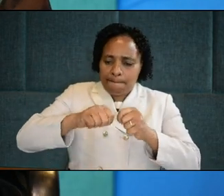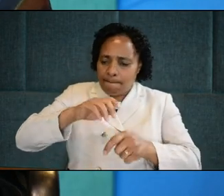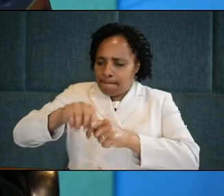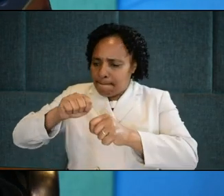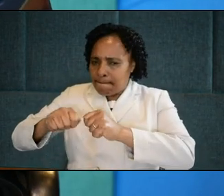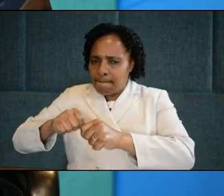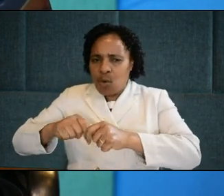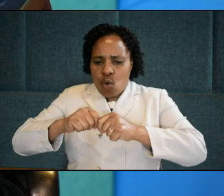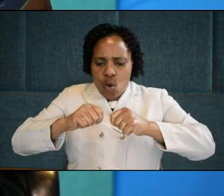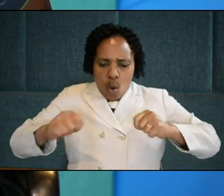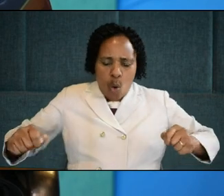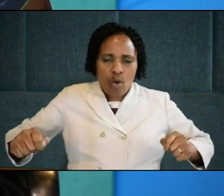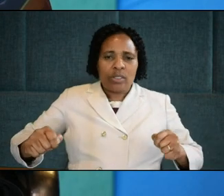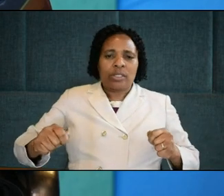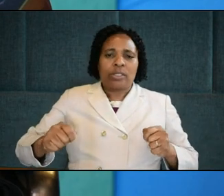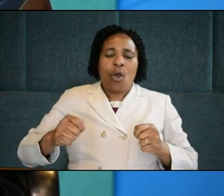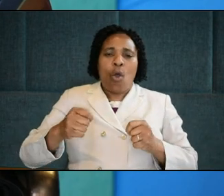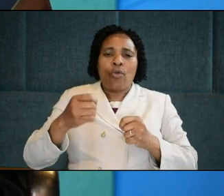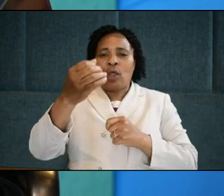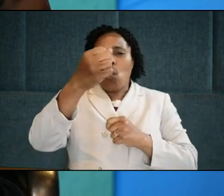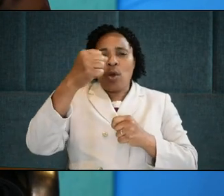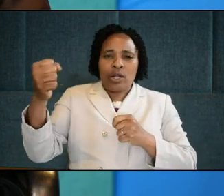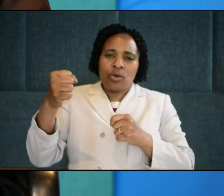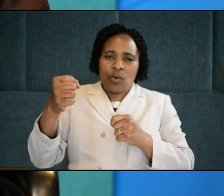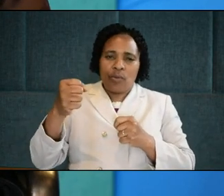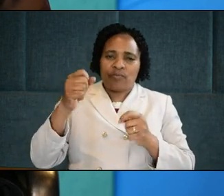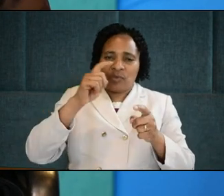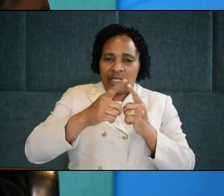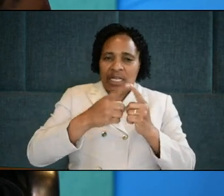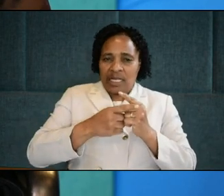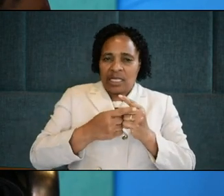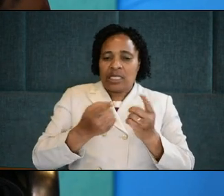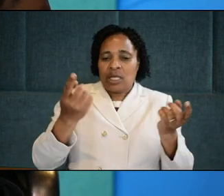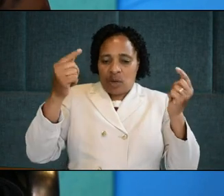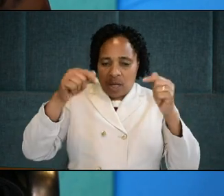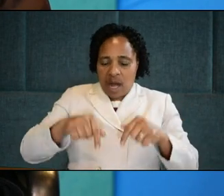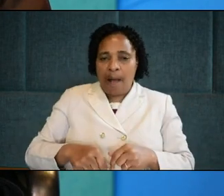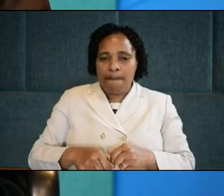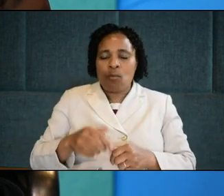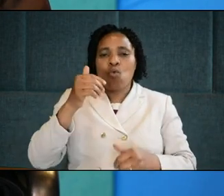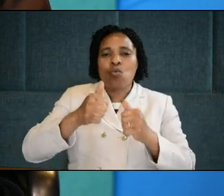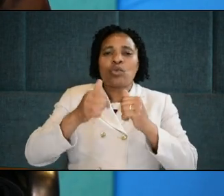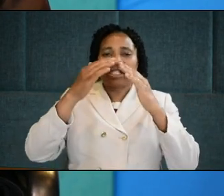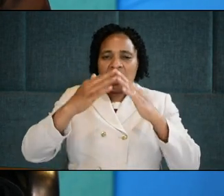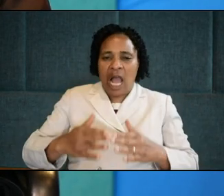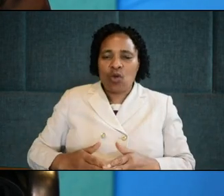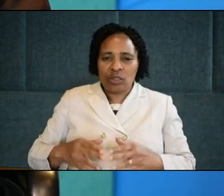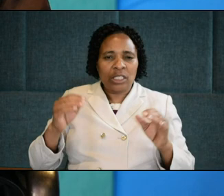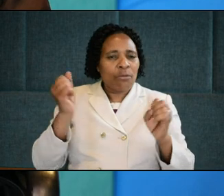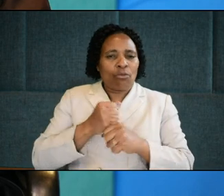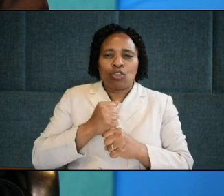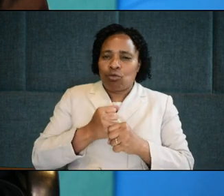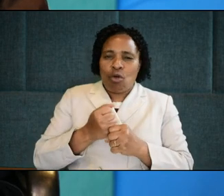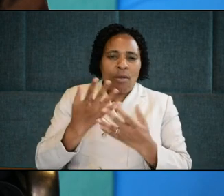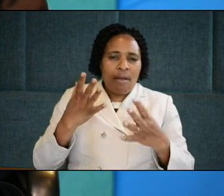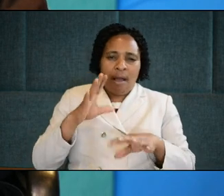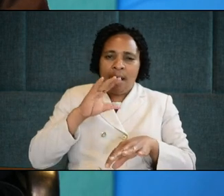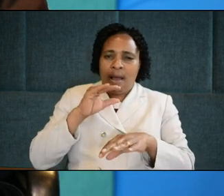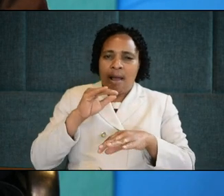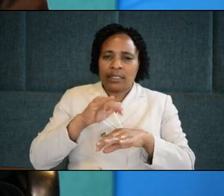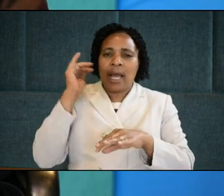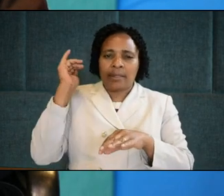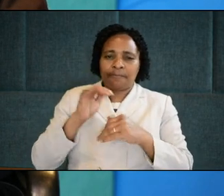rope, a scarlet rope, on the window. So when they come, they know which house to not attack.